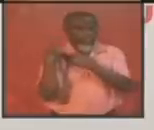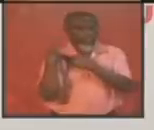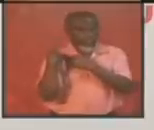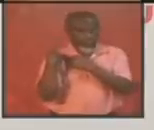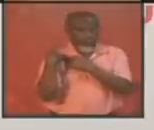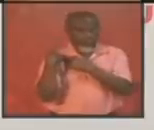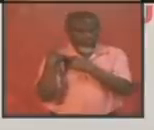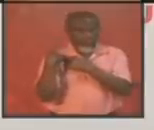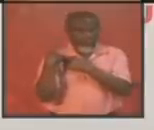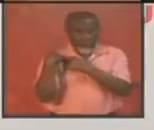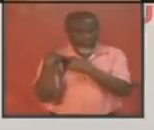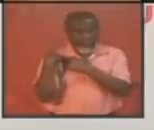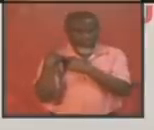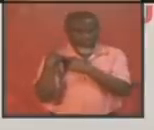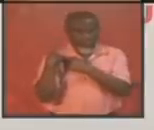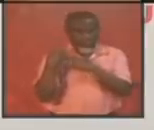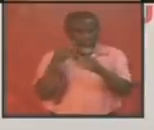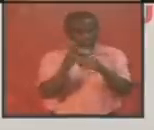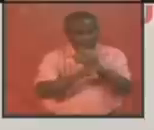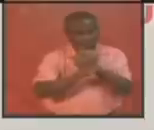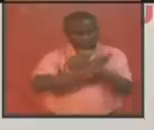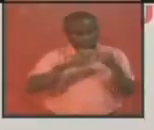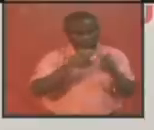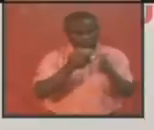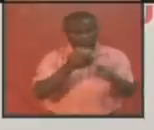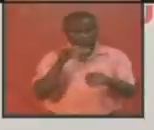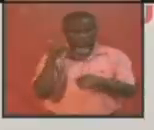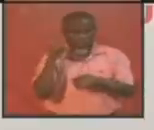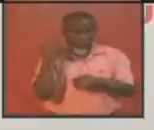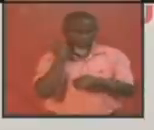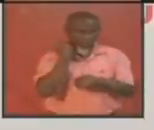from yellow fever and from COVID-19.